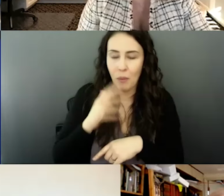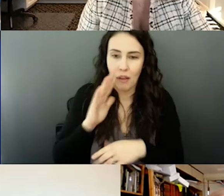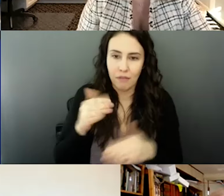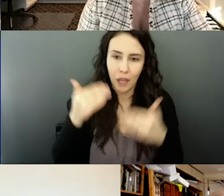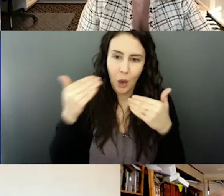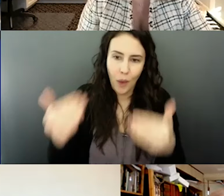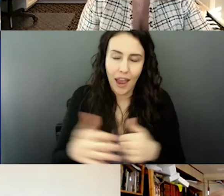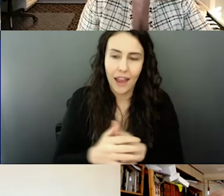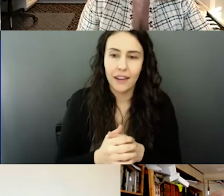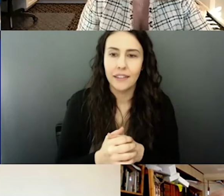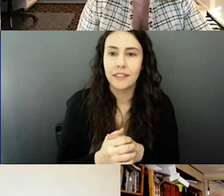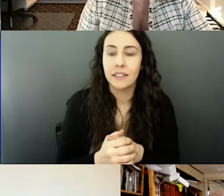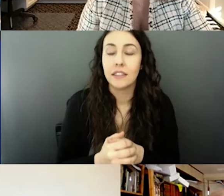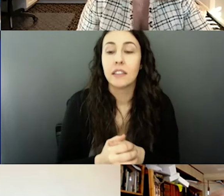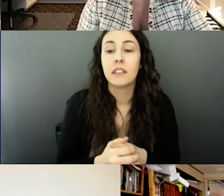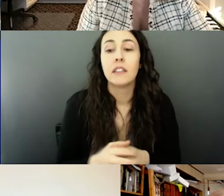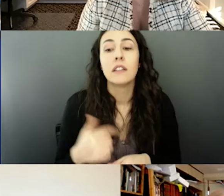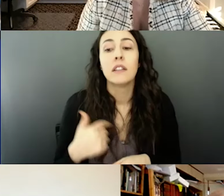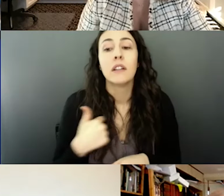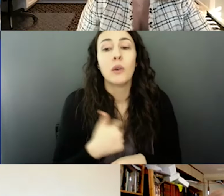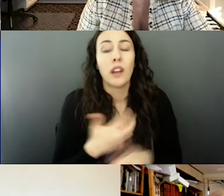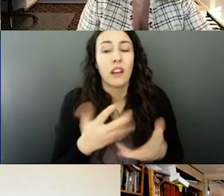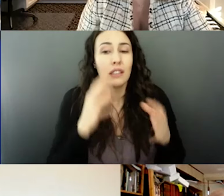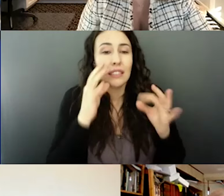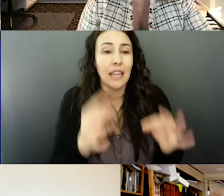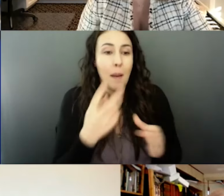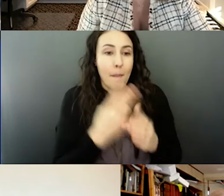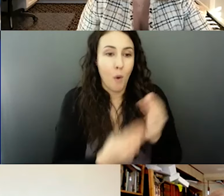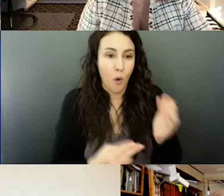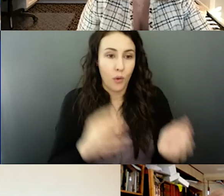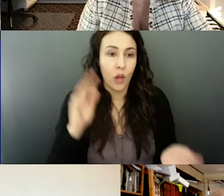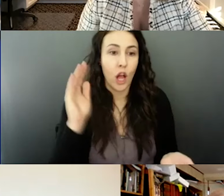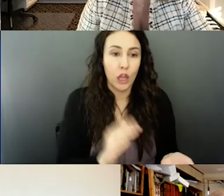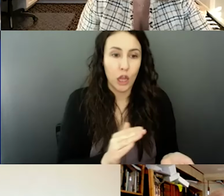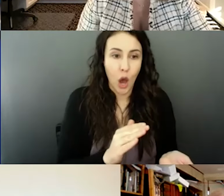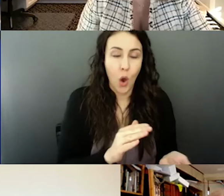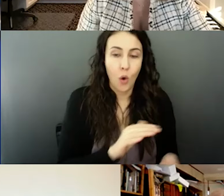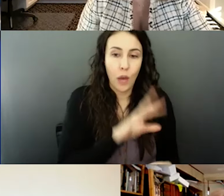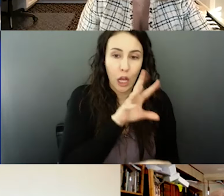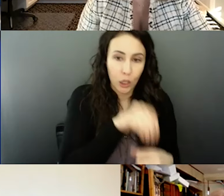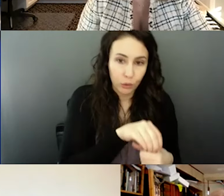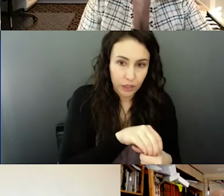it was both low inclusive and low utility.